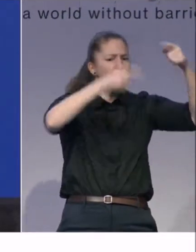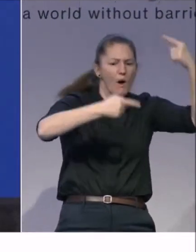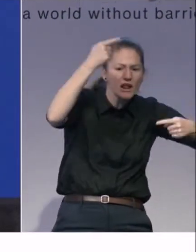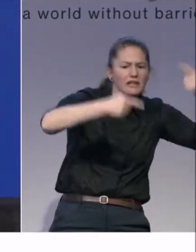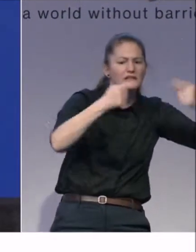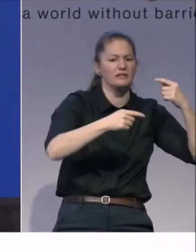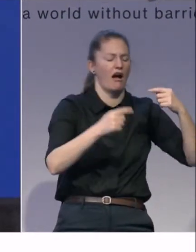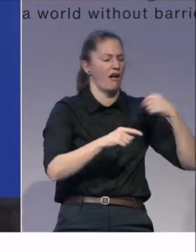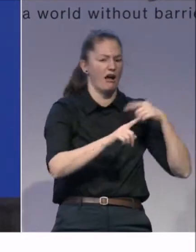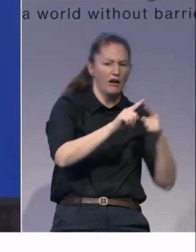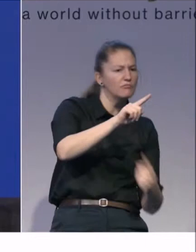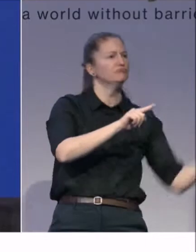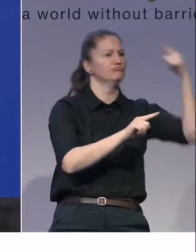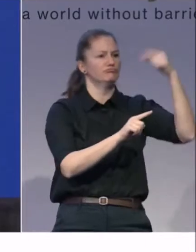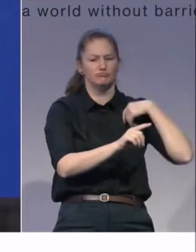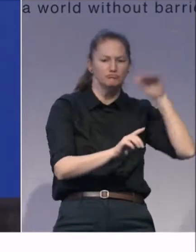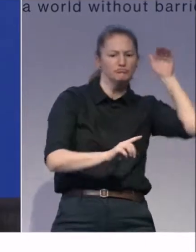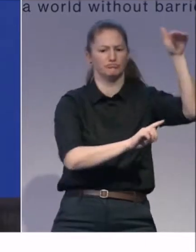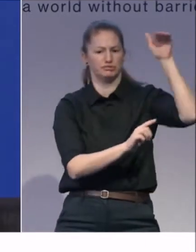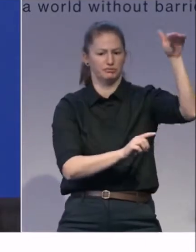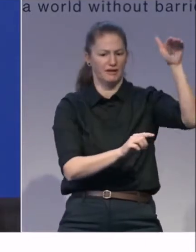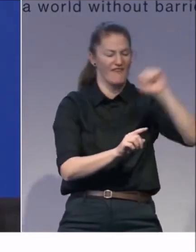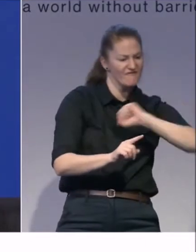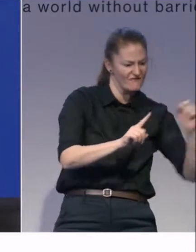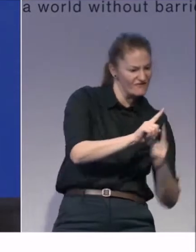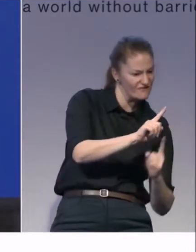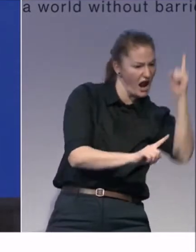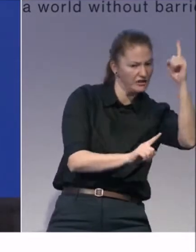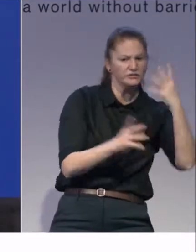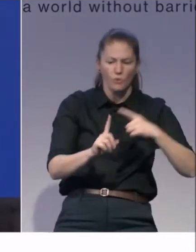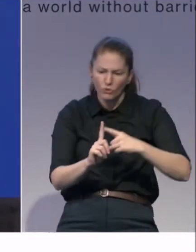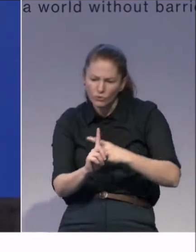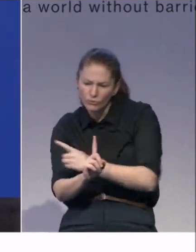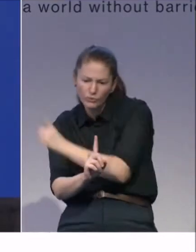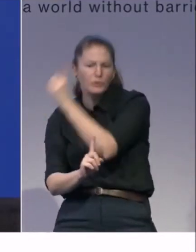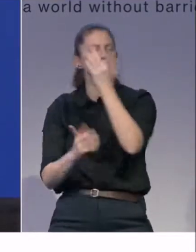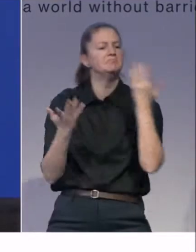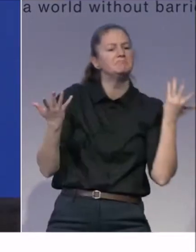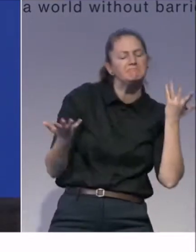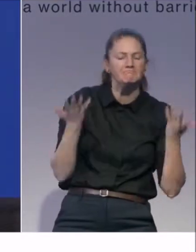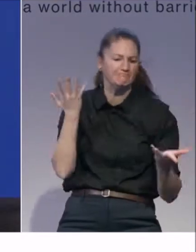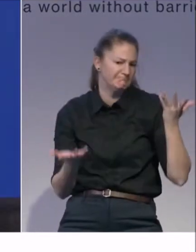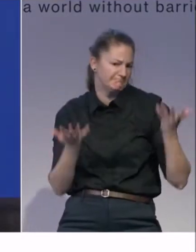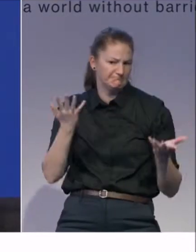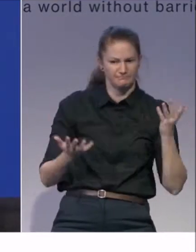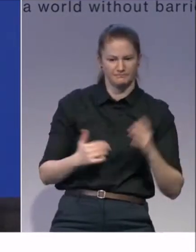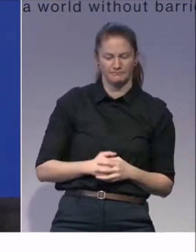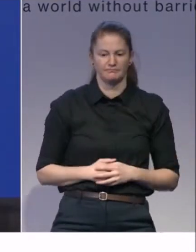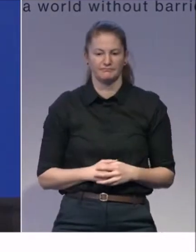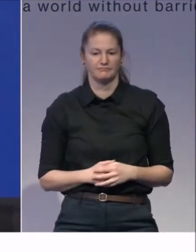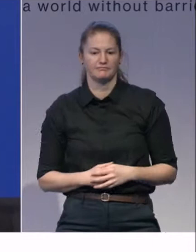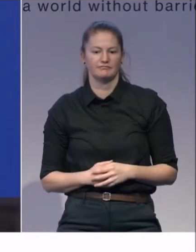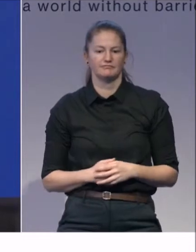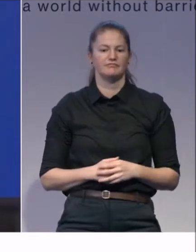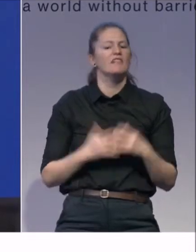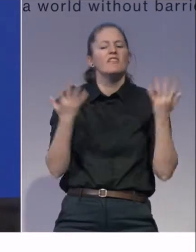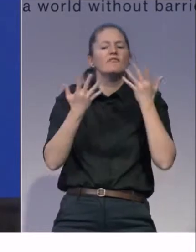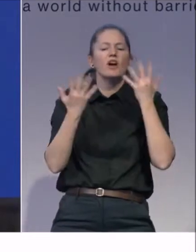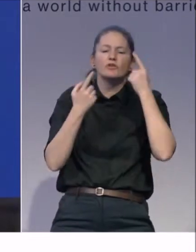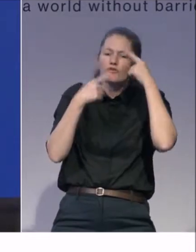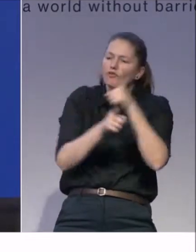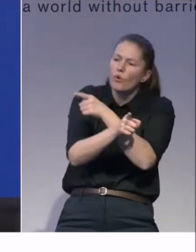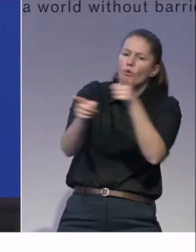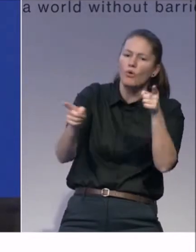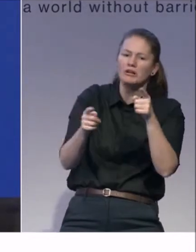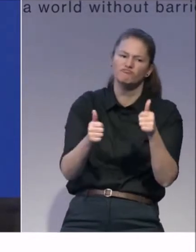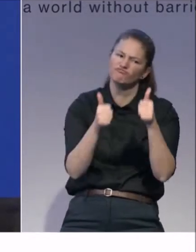know this is an easy question to answer. What's your suggestion? What works for you? Is it a combination of both? What